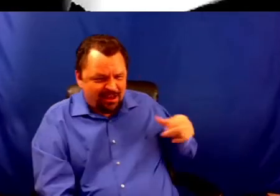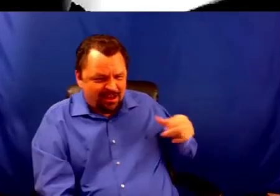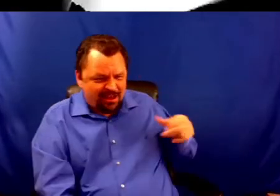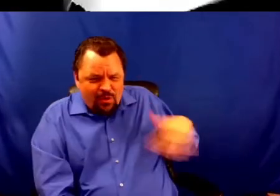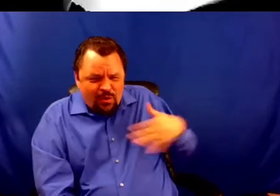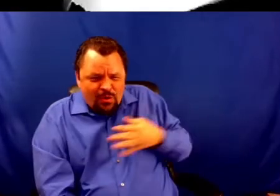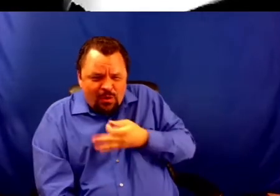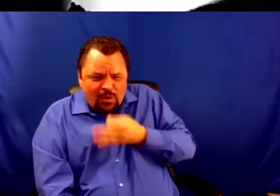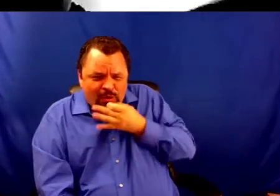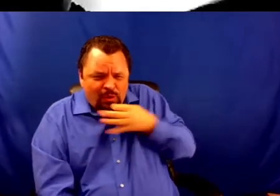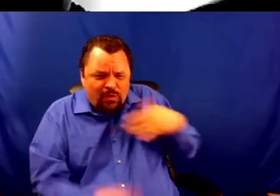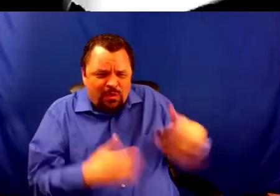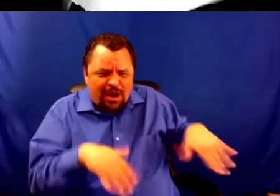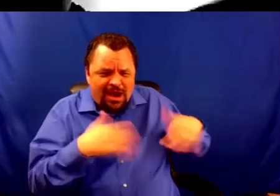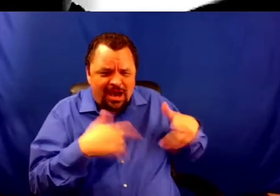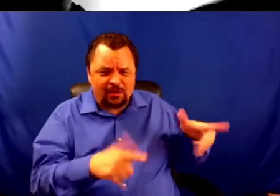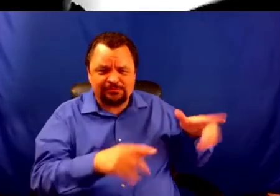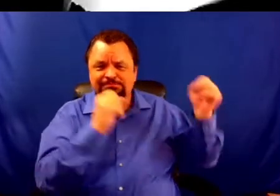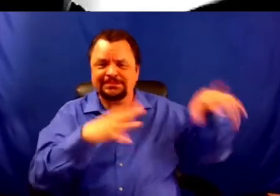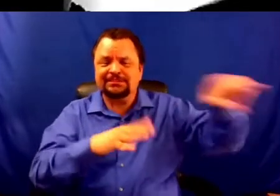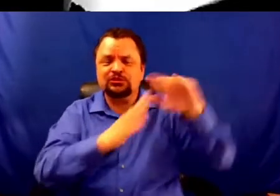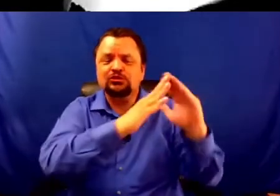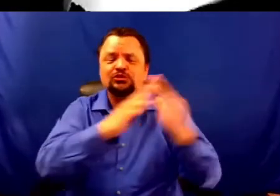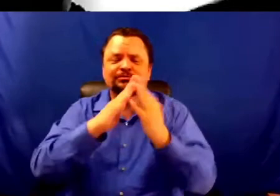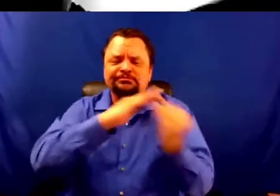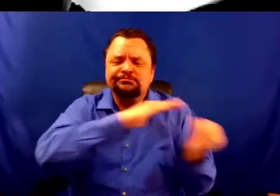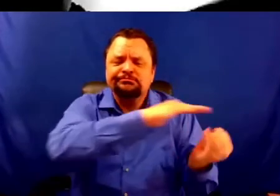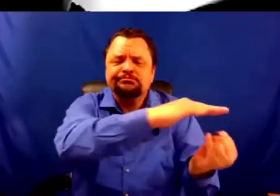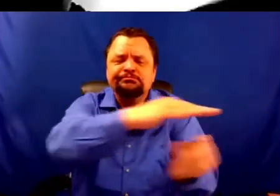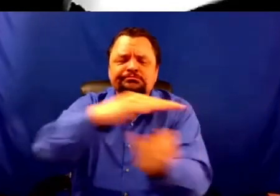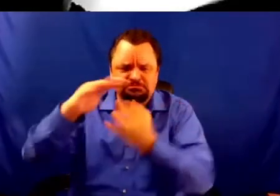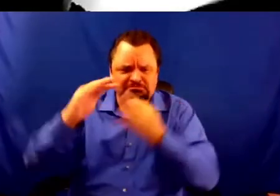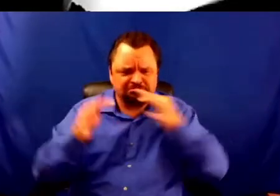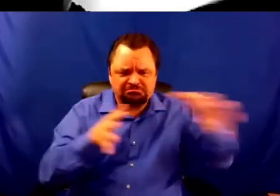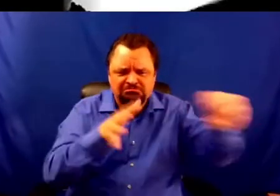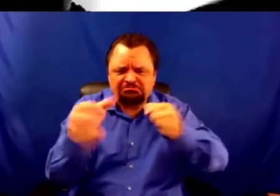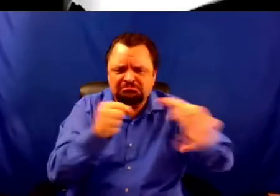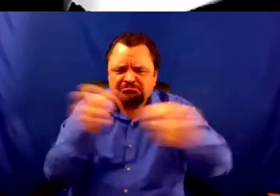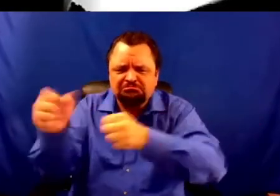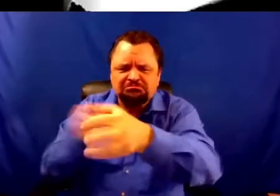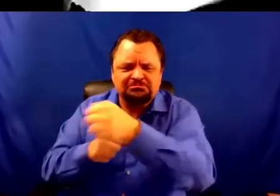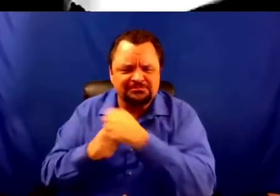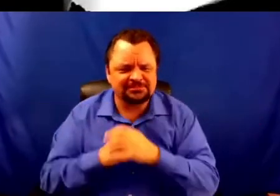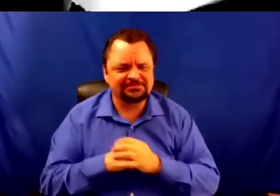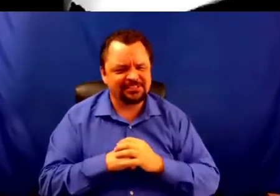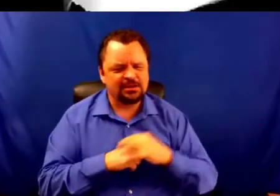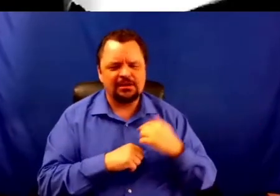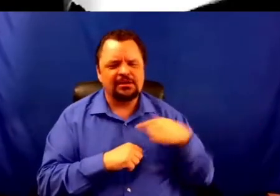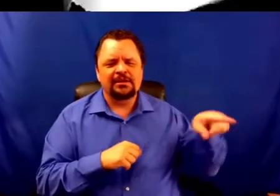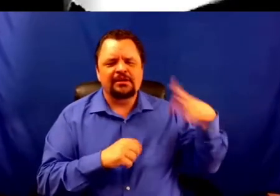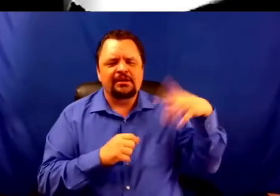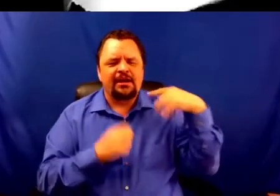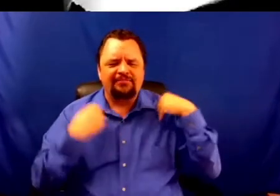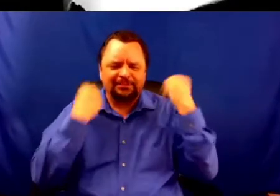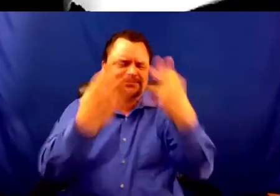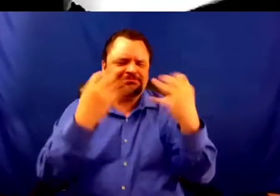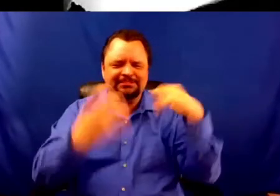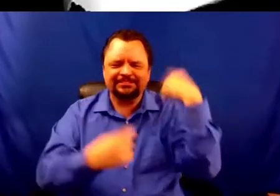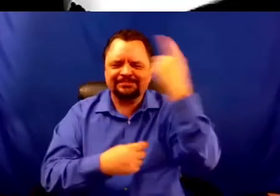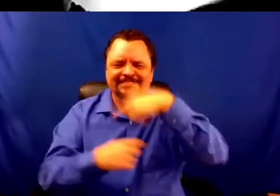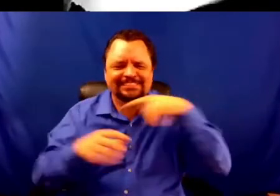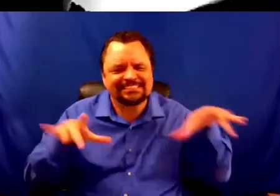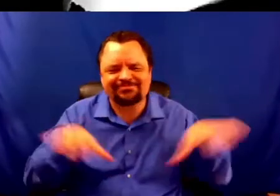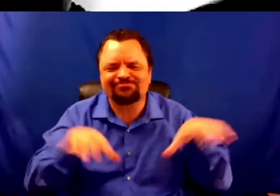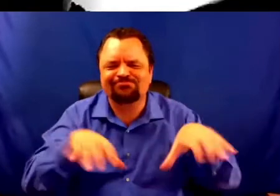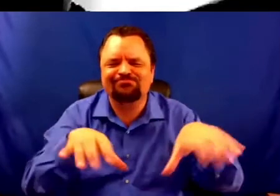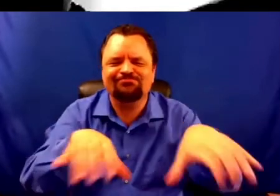communities. Me, I'm just the face of, I don't know. I just love being the face of everything. So I don't know, No, I do a lot of work. I have a